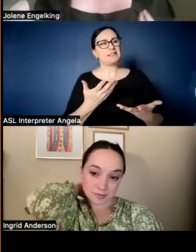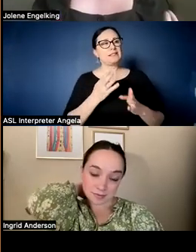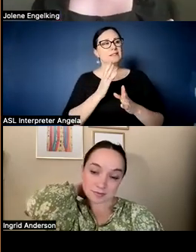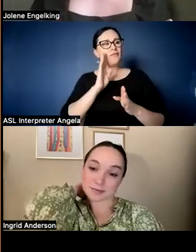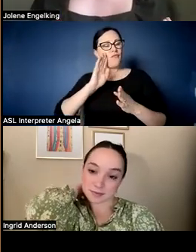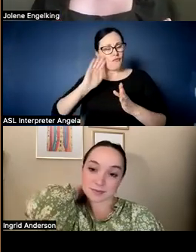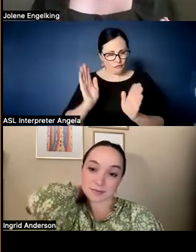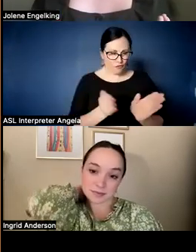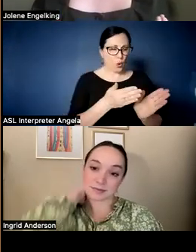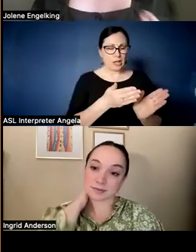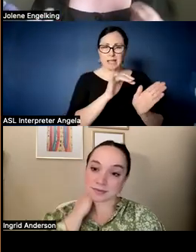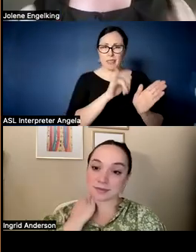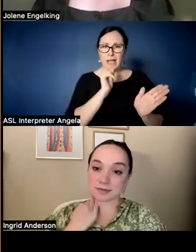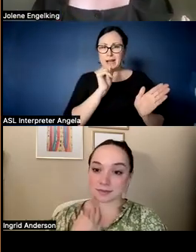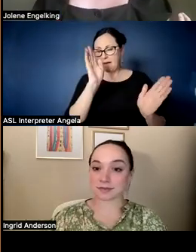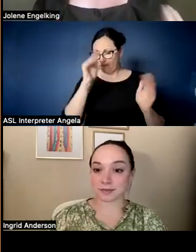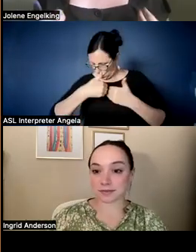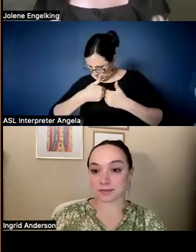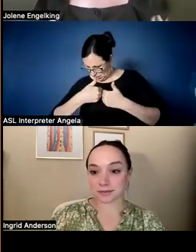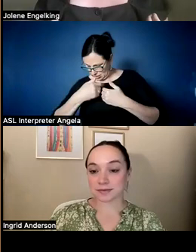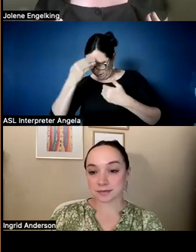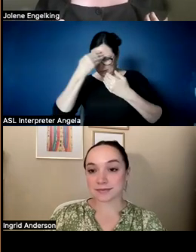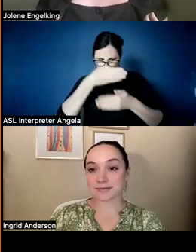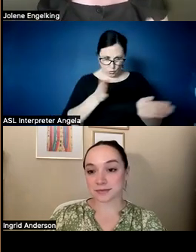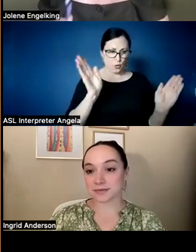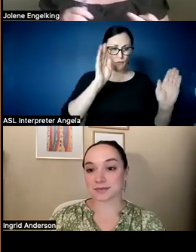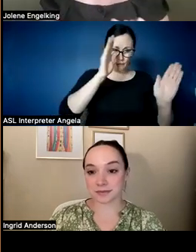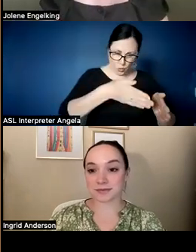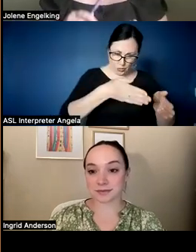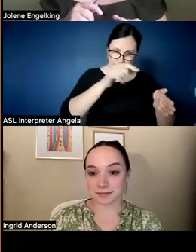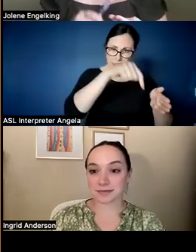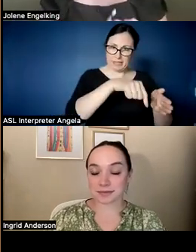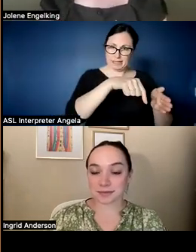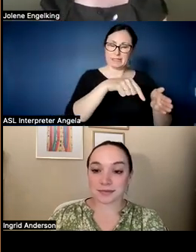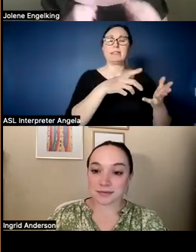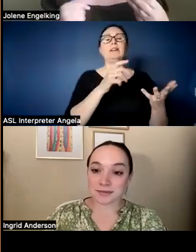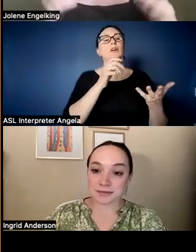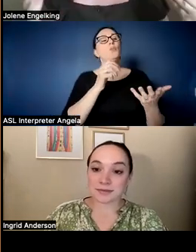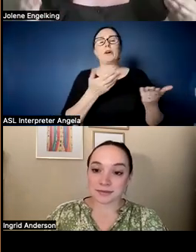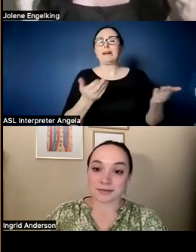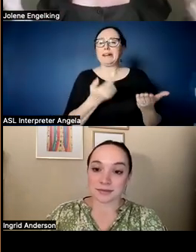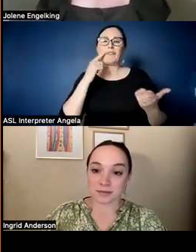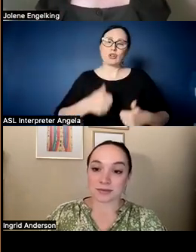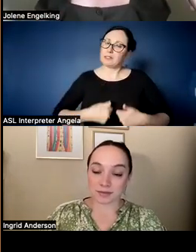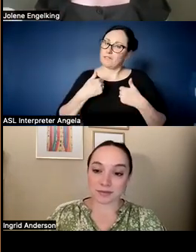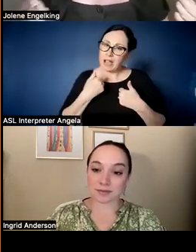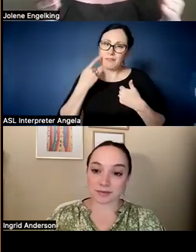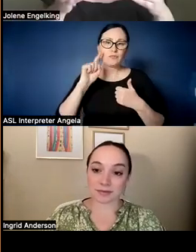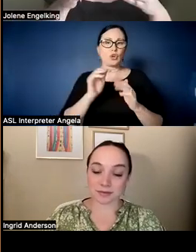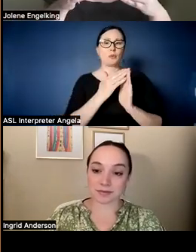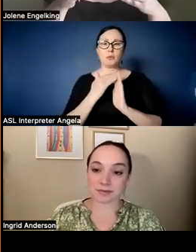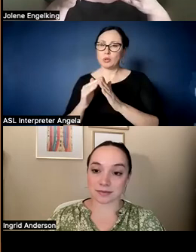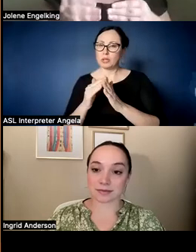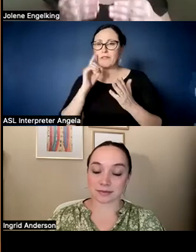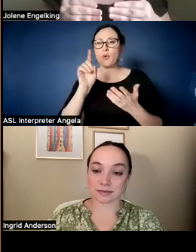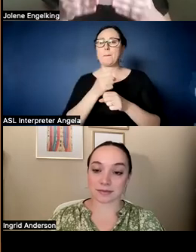job that we're there to do. Because we're in this work not for us, we're in this for survivors, for community, for creating change, both